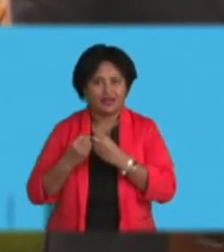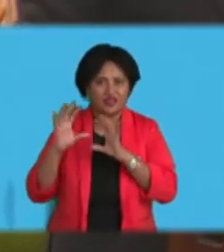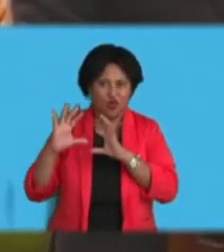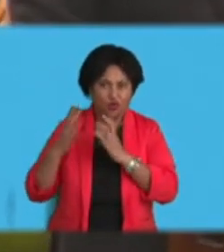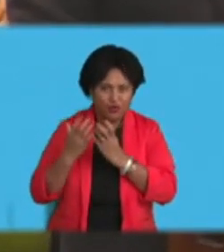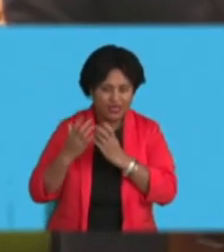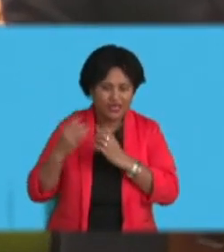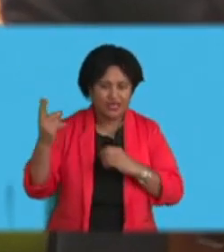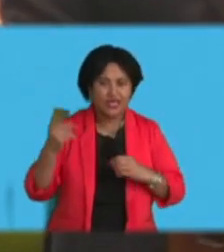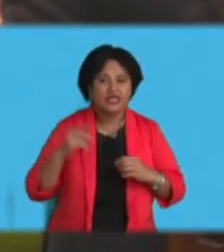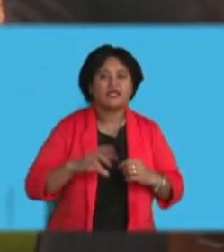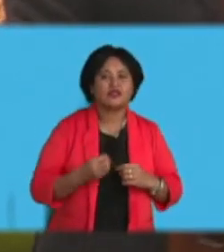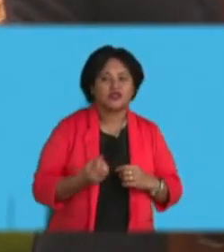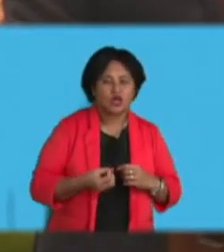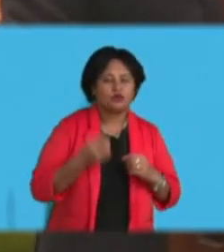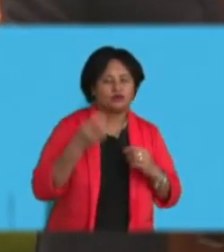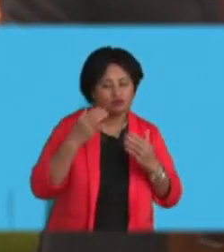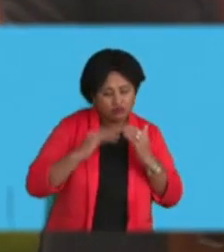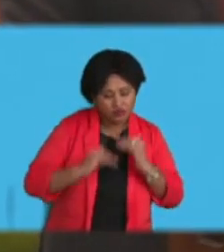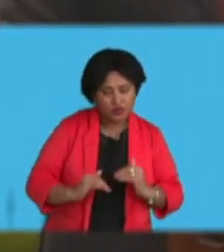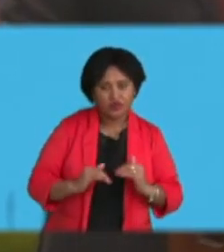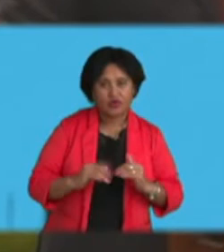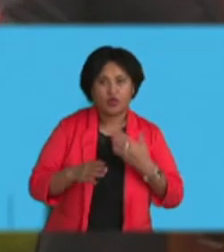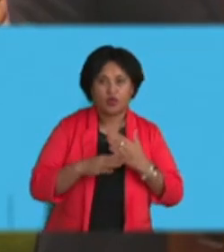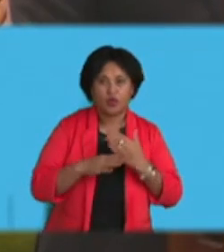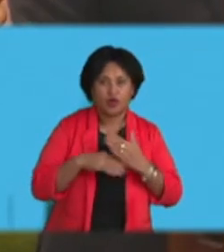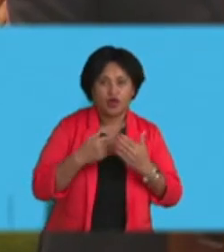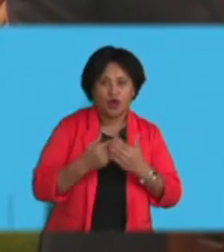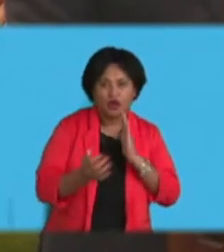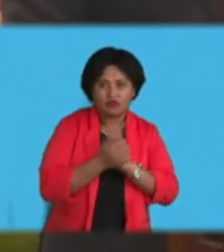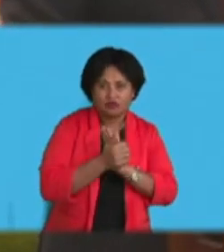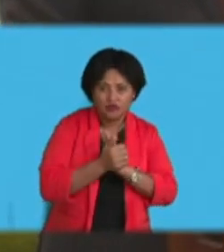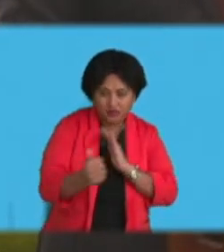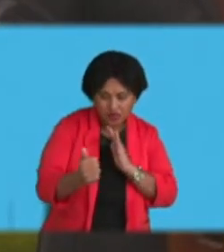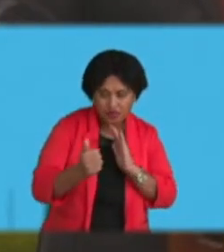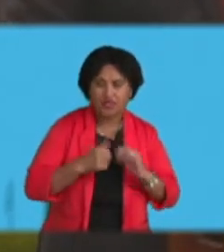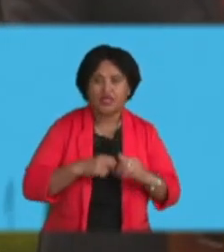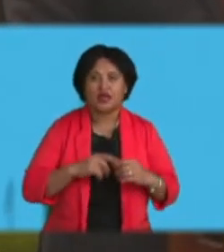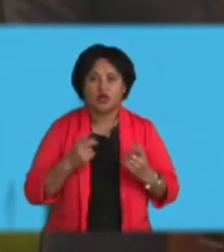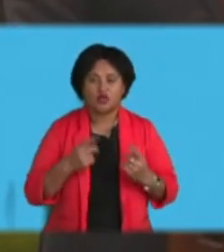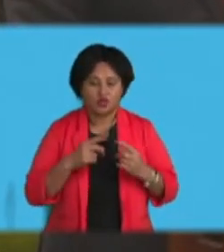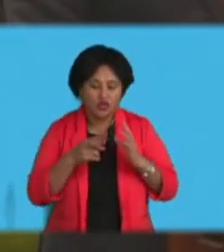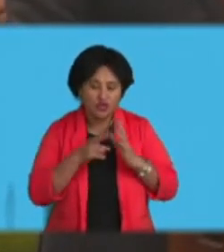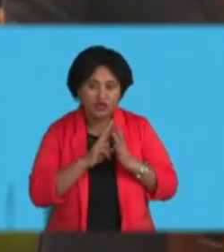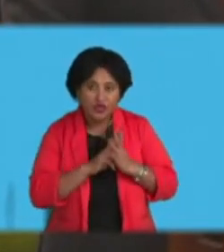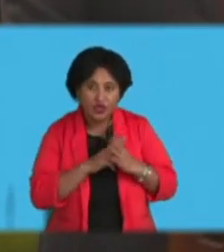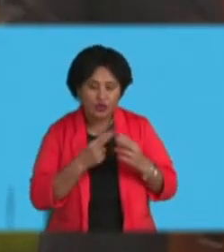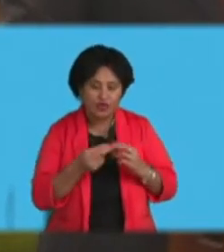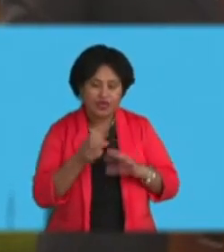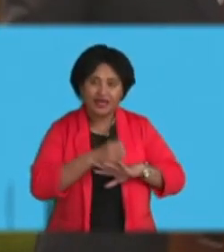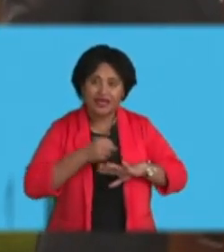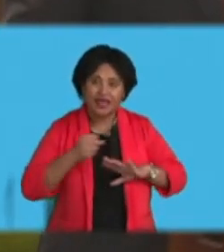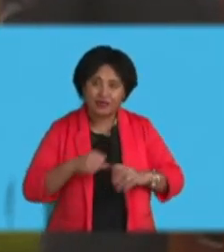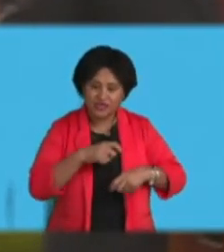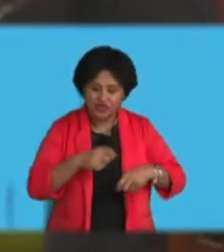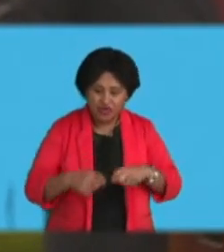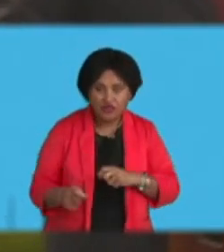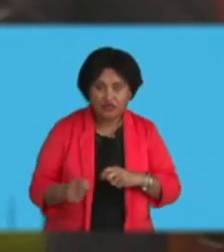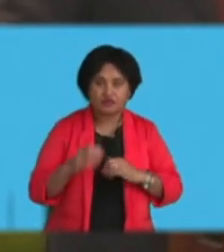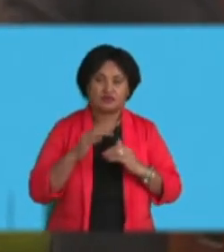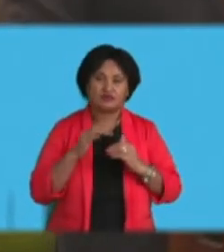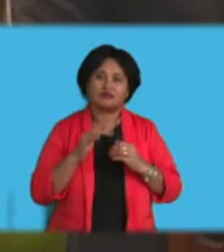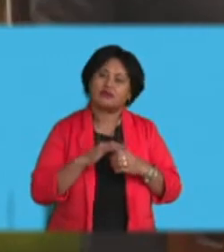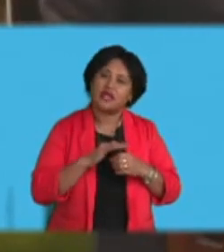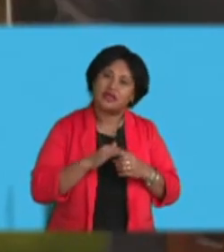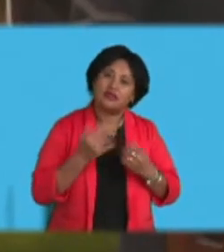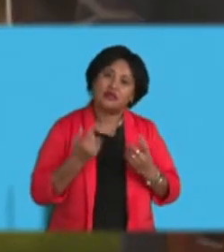on core competencies and missions. As boards are strengthened, they should review with government the focus of the strategies on delivering superior core services